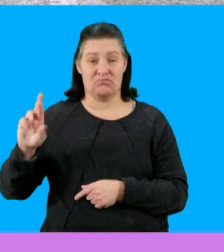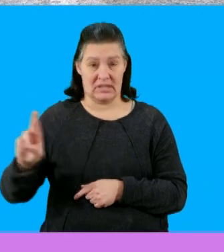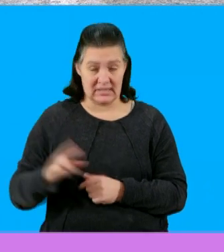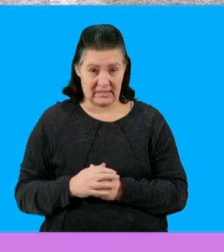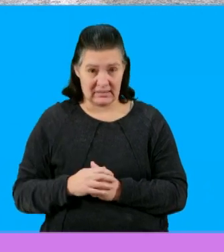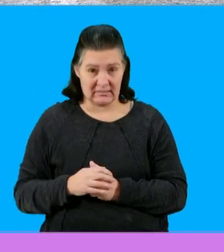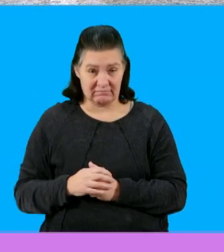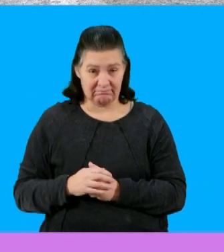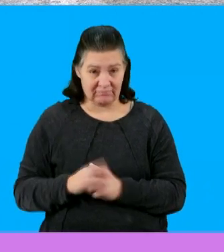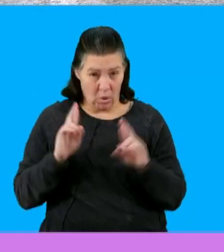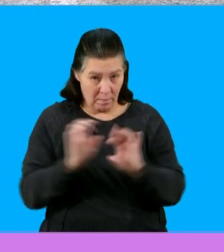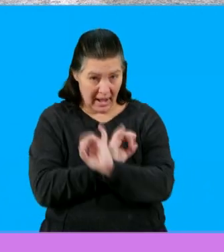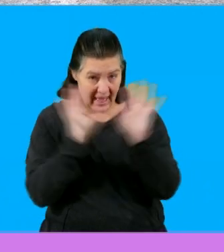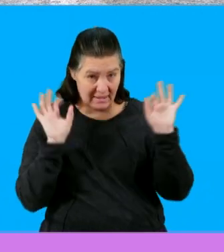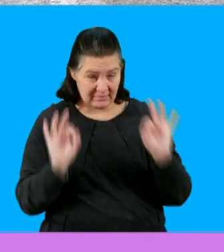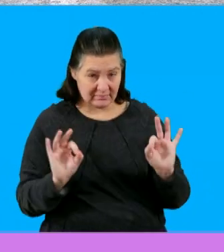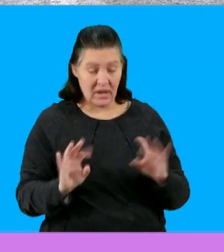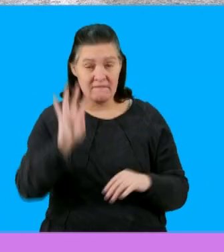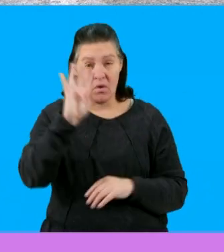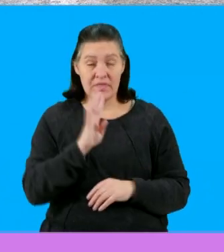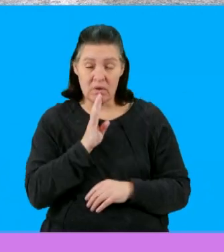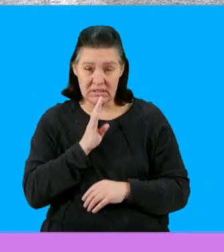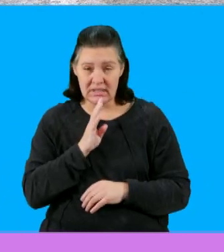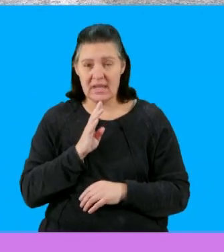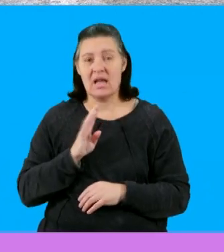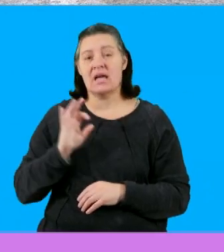4,389 Rand. Guys, I hope that's clear to all of you.